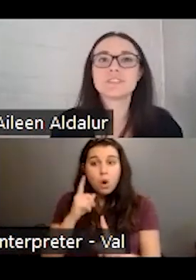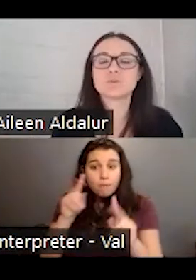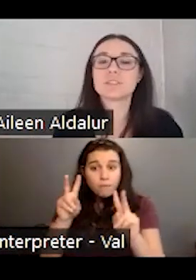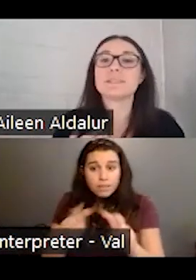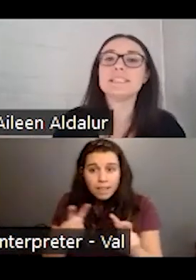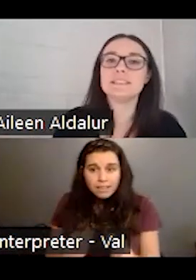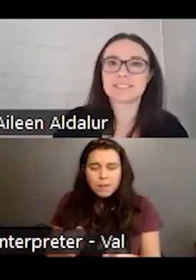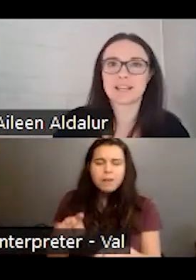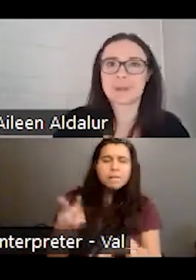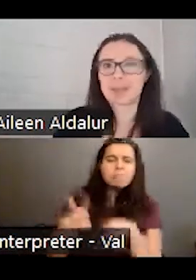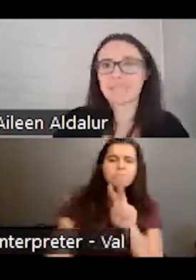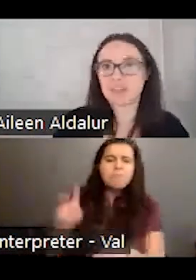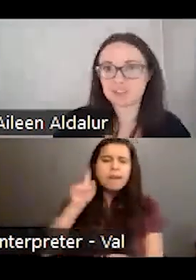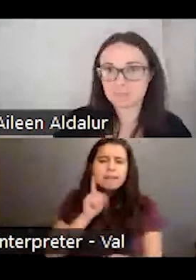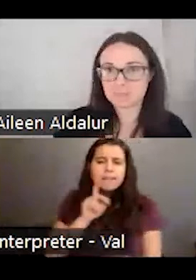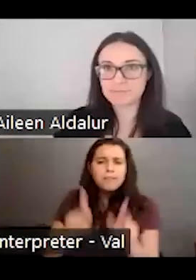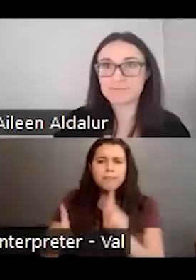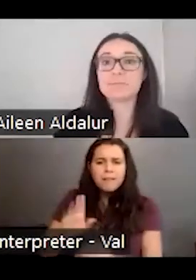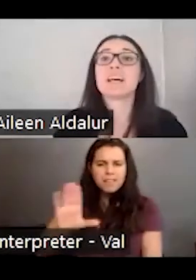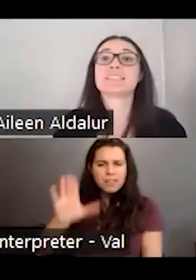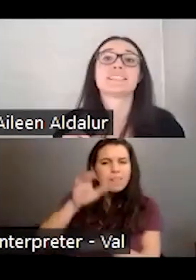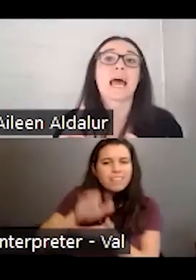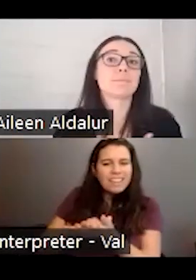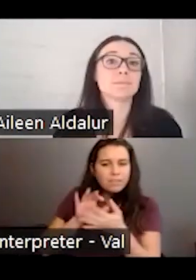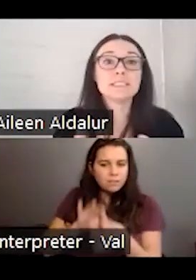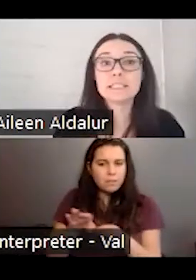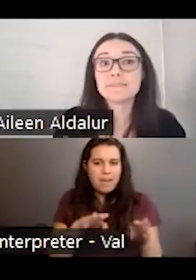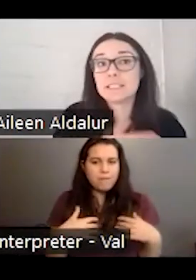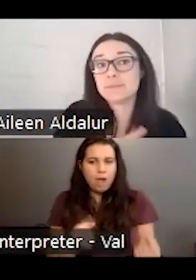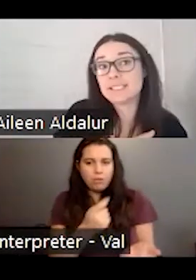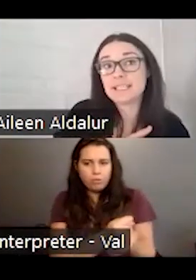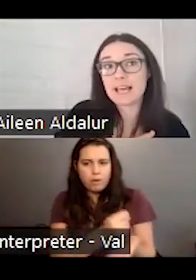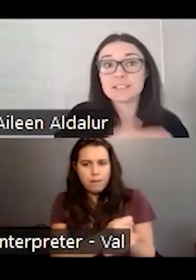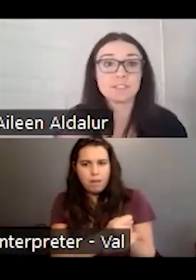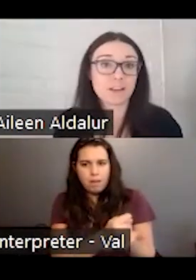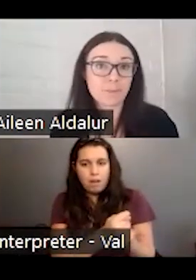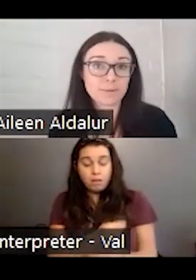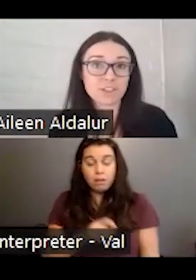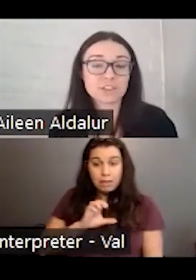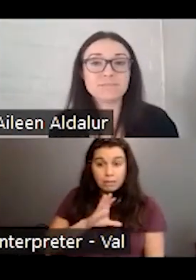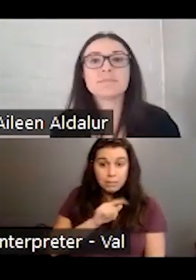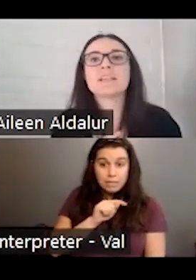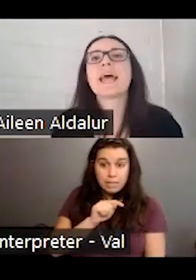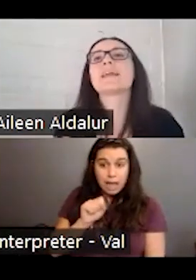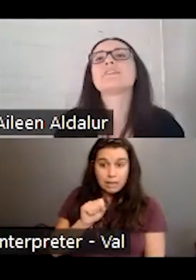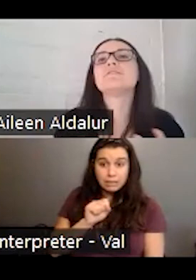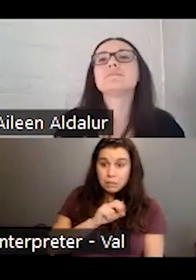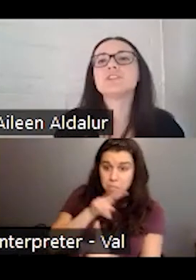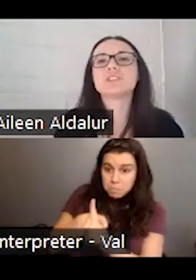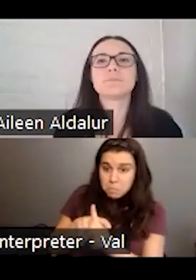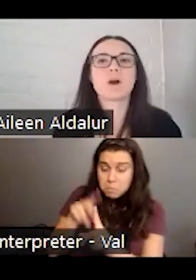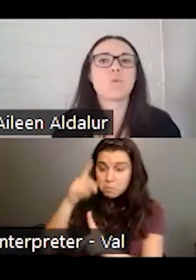deaf individuals' beliefs about behavioral health treatment, assess the applicability of CBT-TS for the deaf population, and